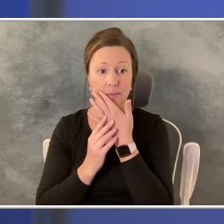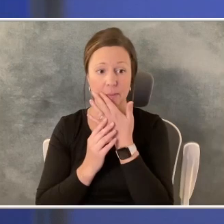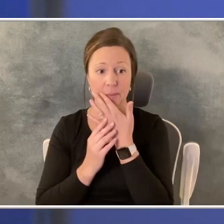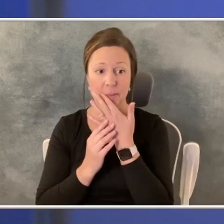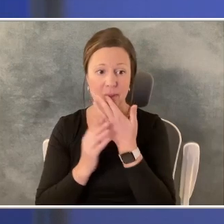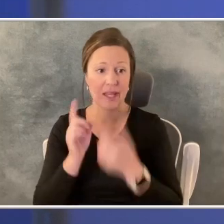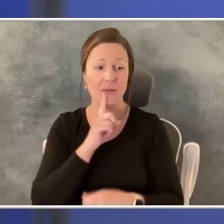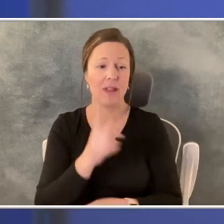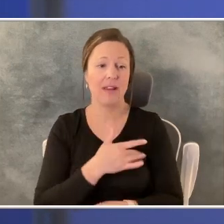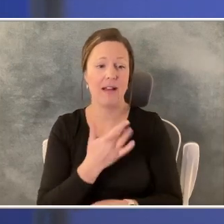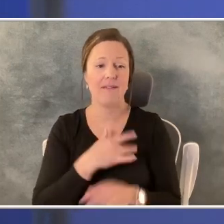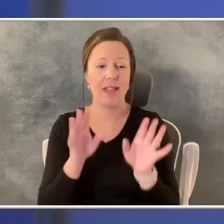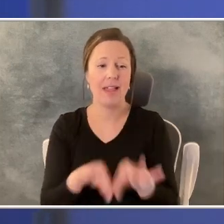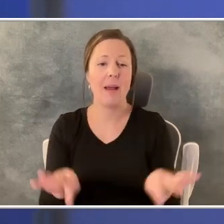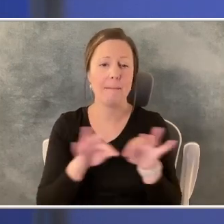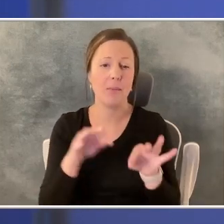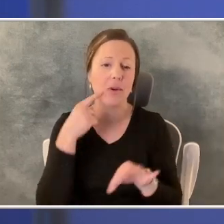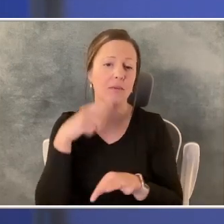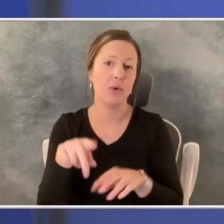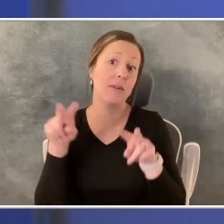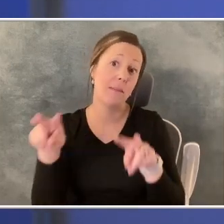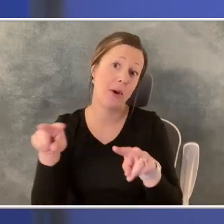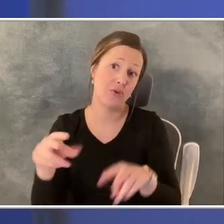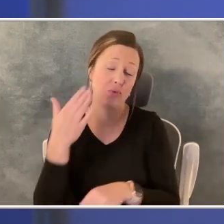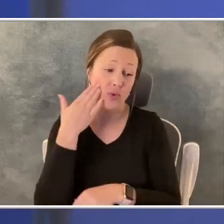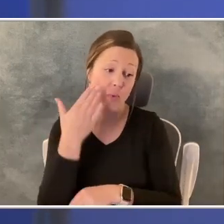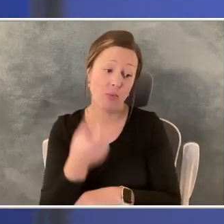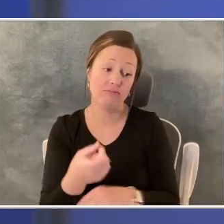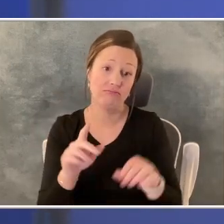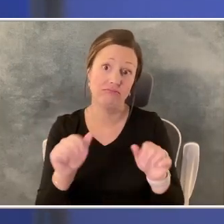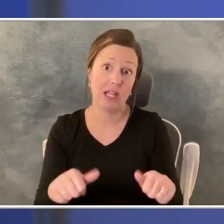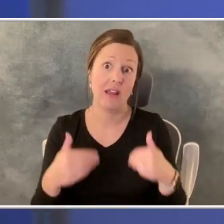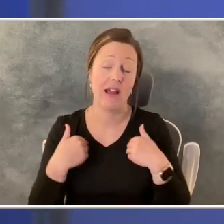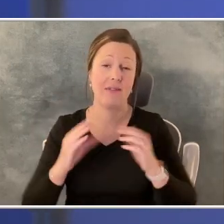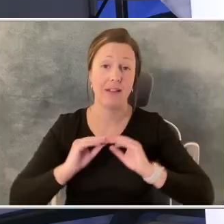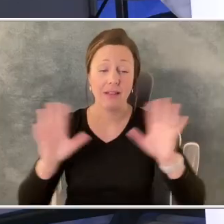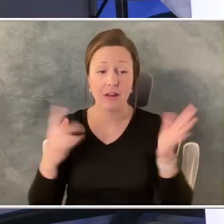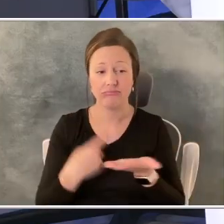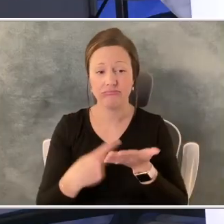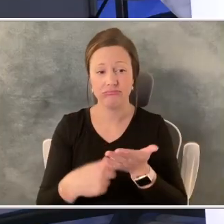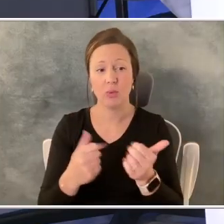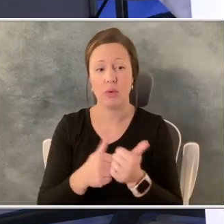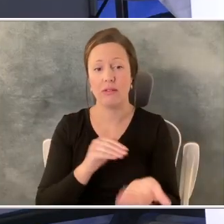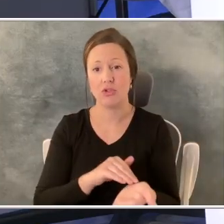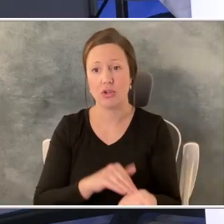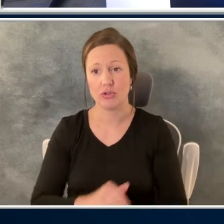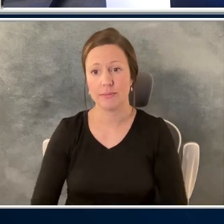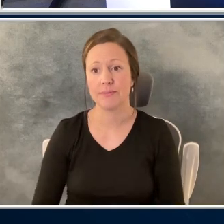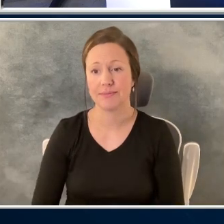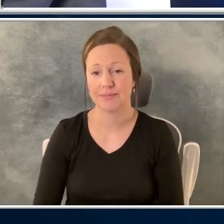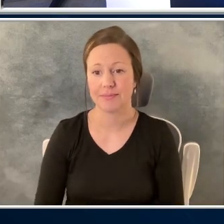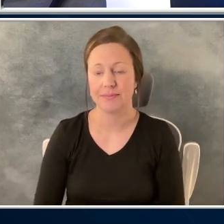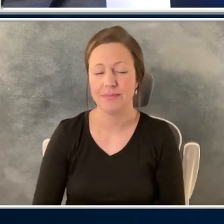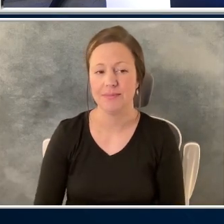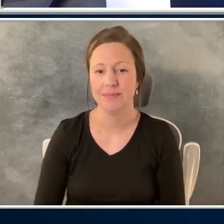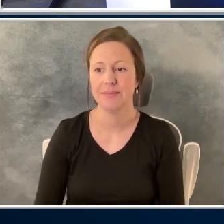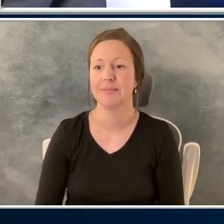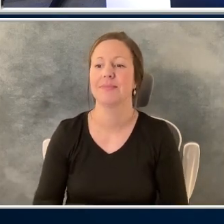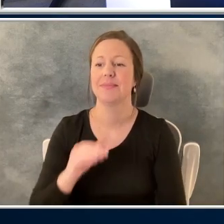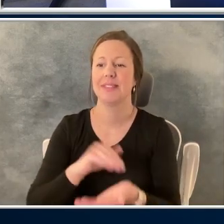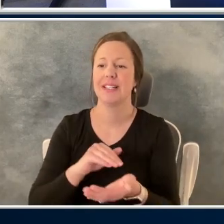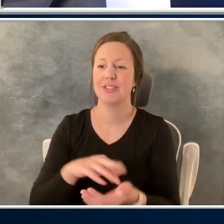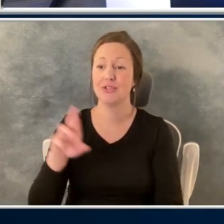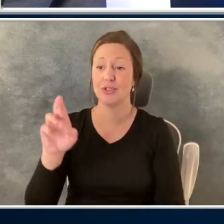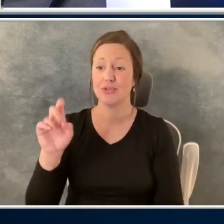important for you to monitor and know so that you can have a really clear conversation with your healthcare provider. Great tip. Dr. Reddy, I want to bring you into the